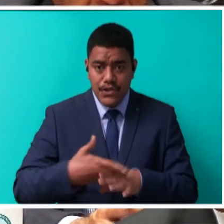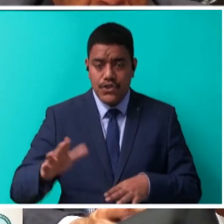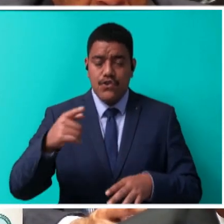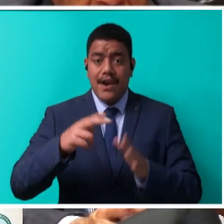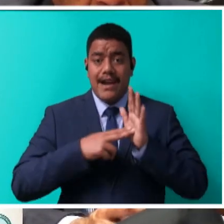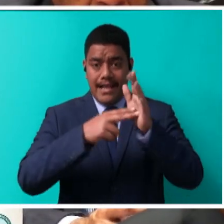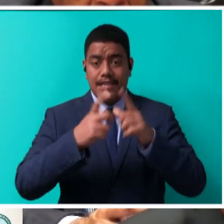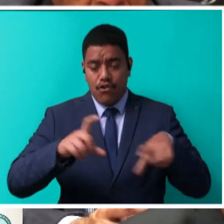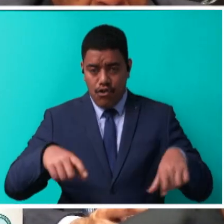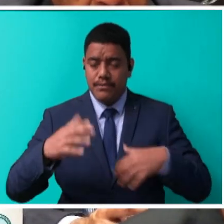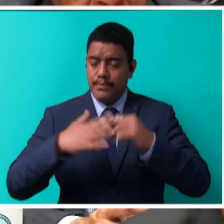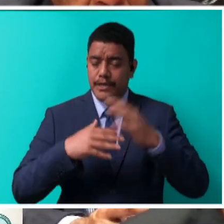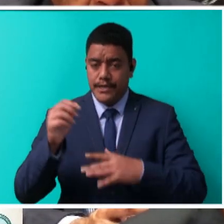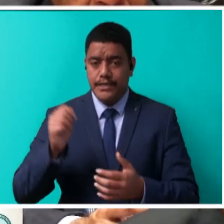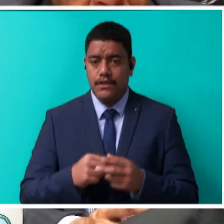Nandi Court facility.